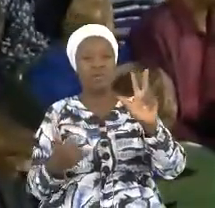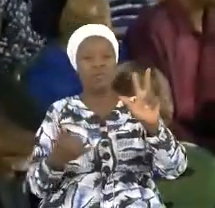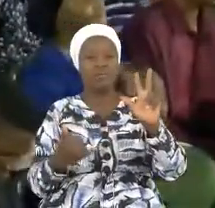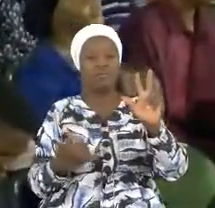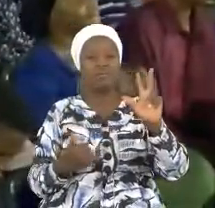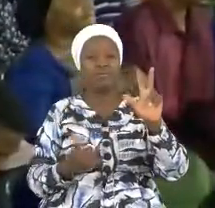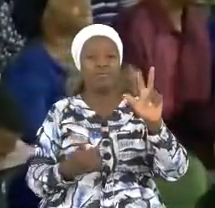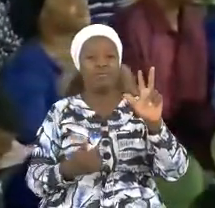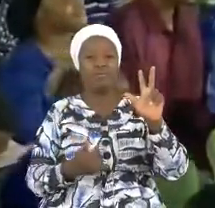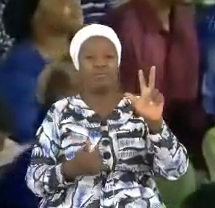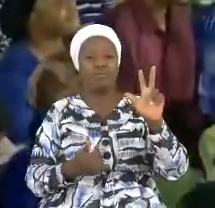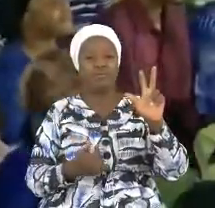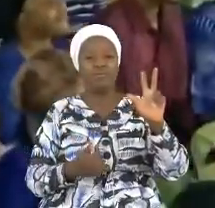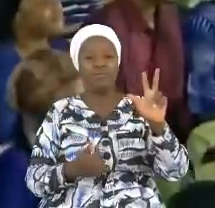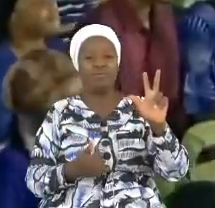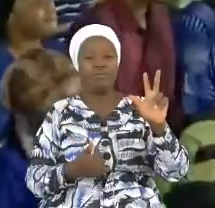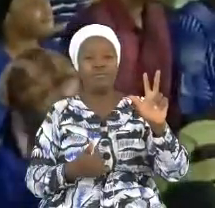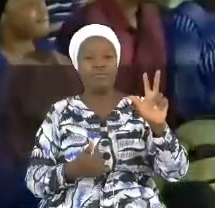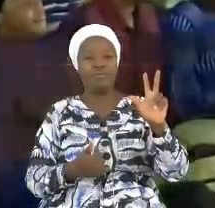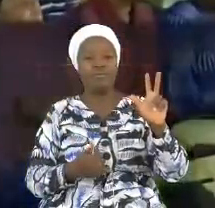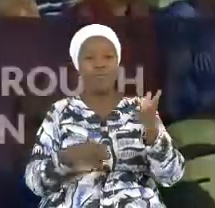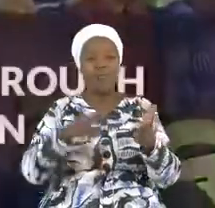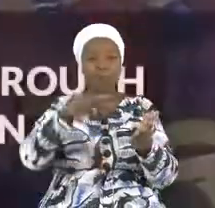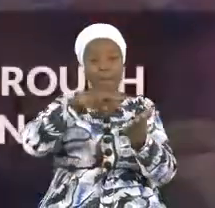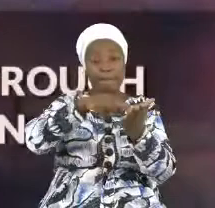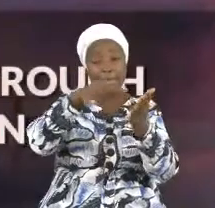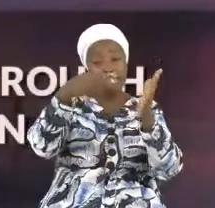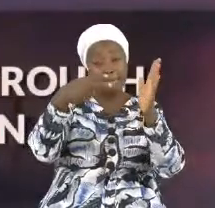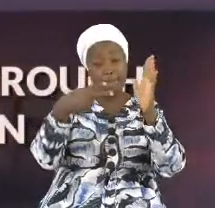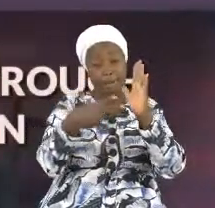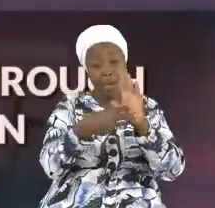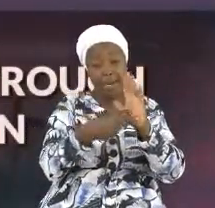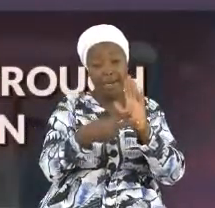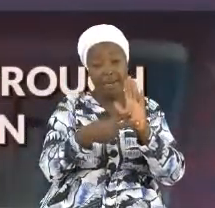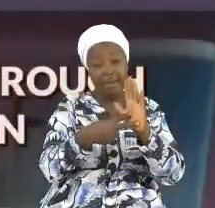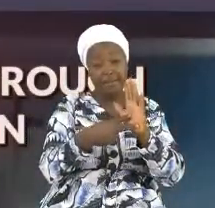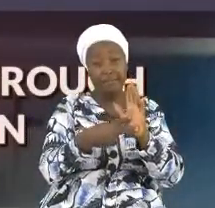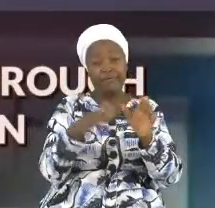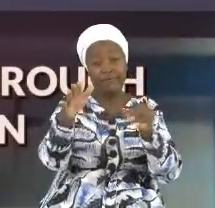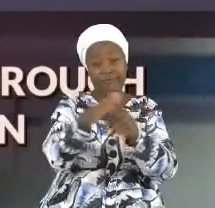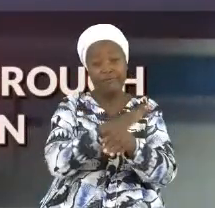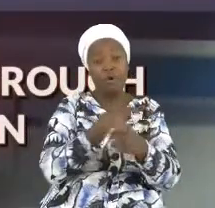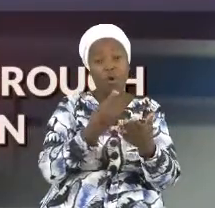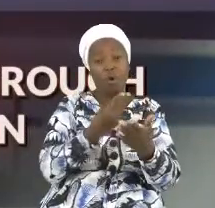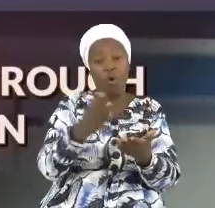three, meaningful holiness in